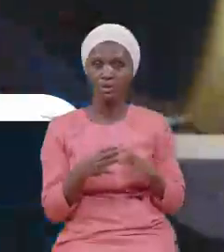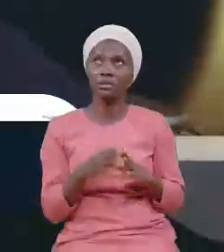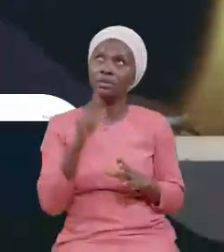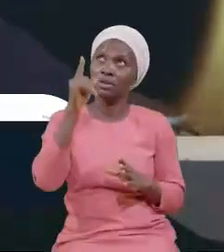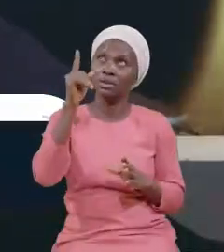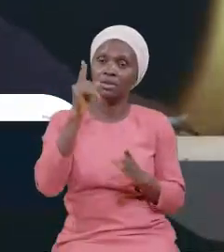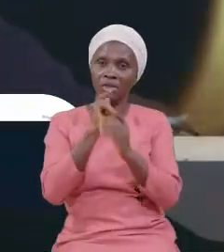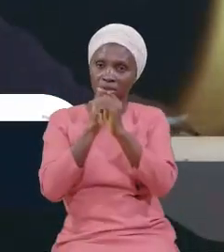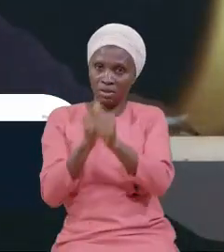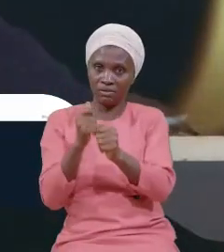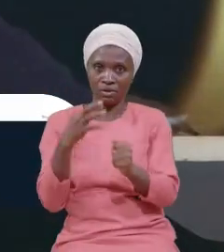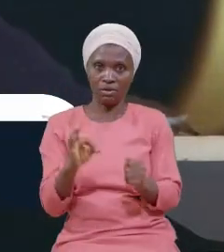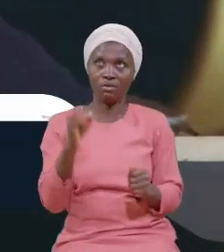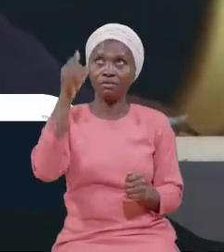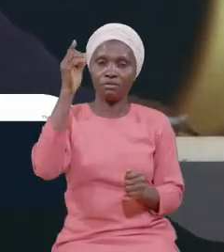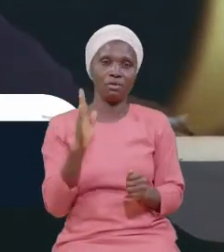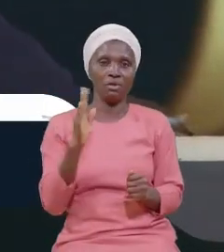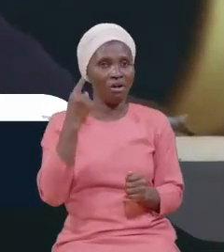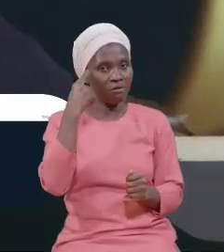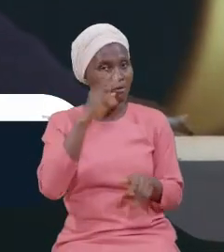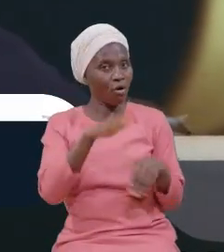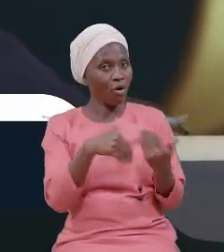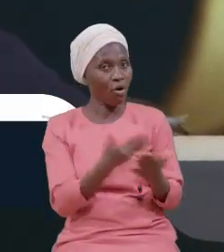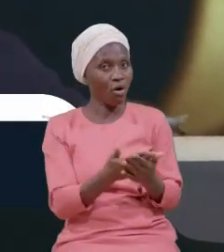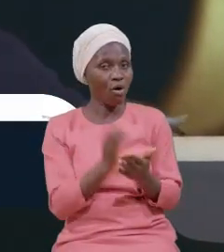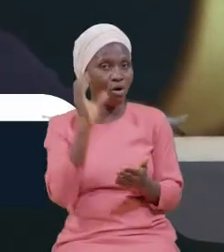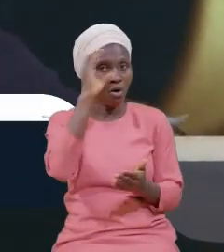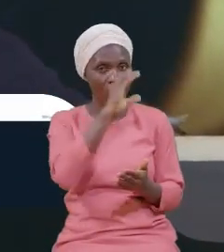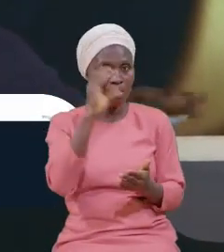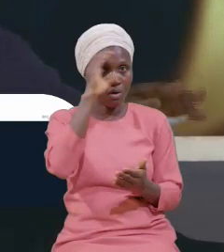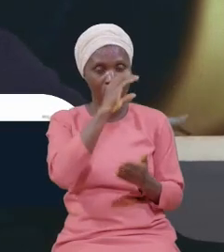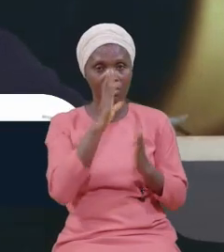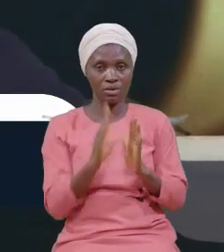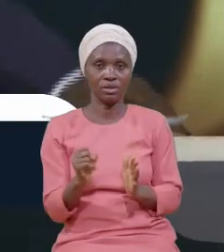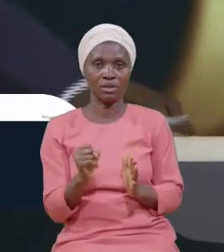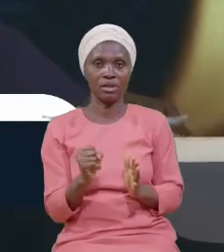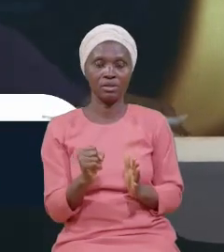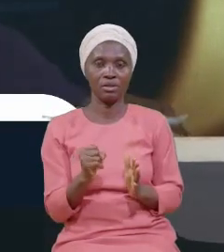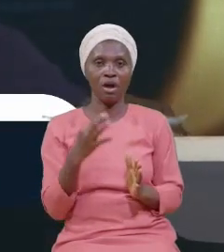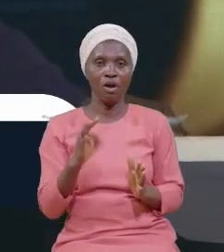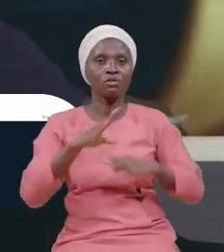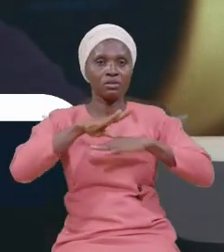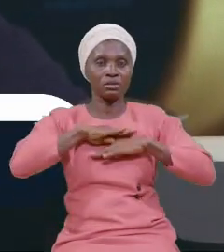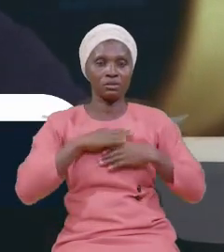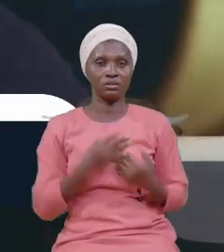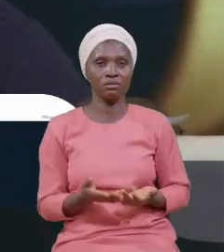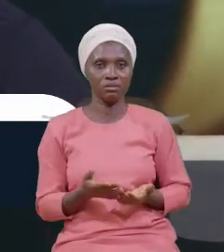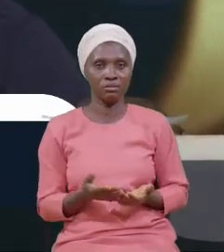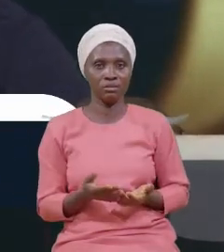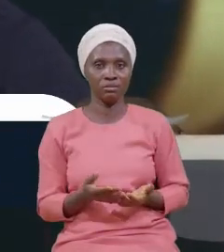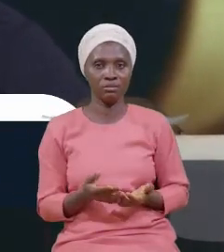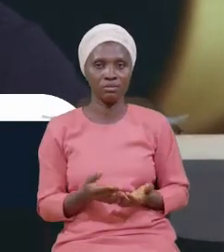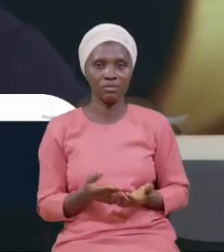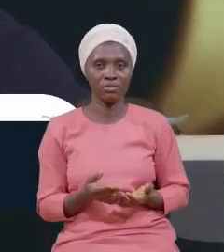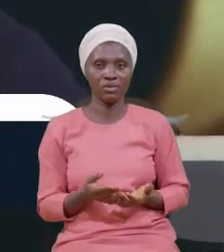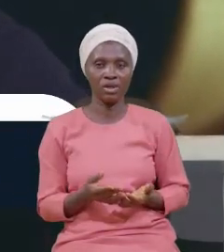God for all seekers of satisfaction. What you have does not